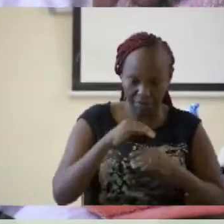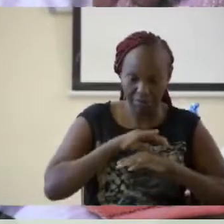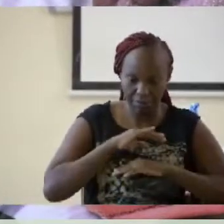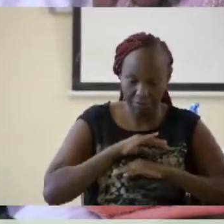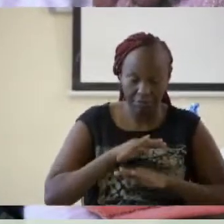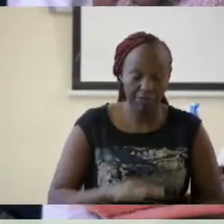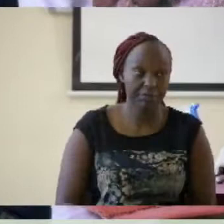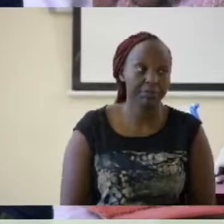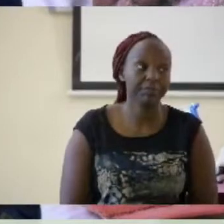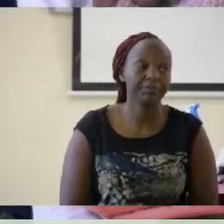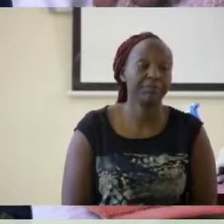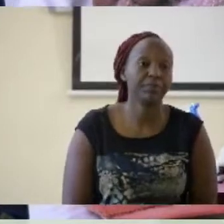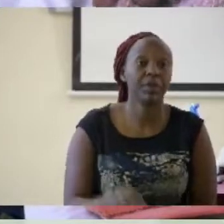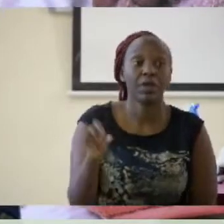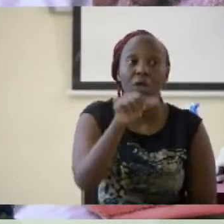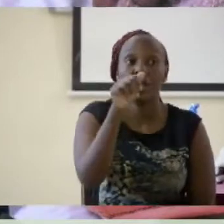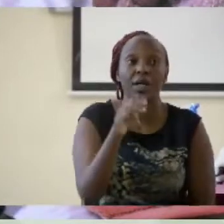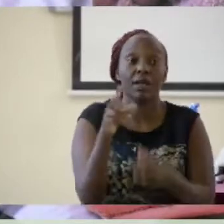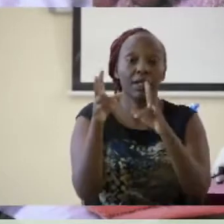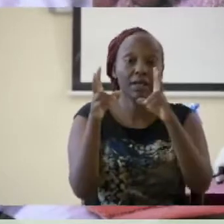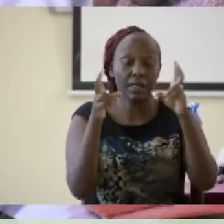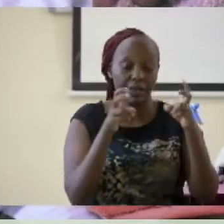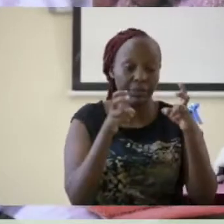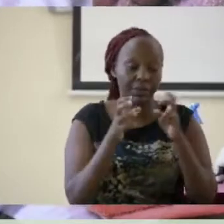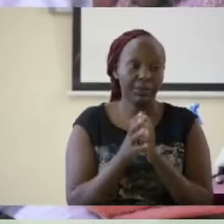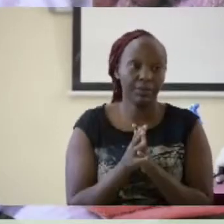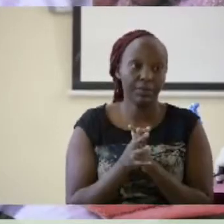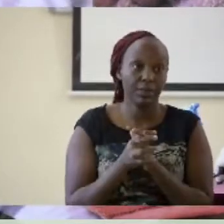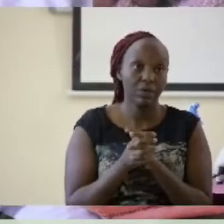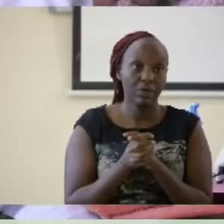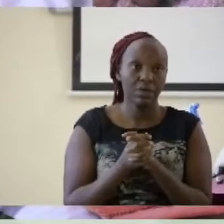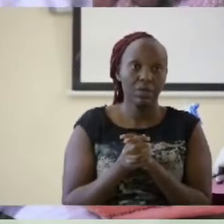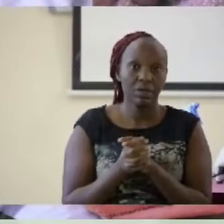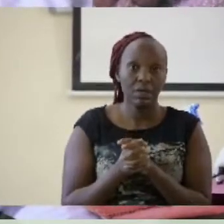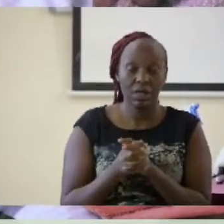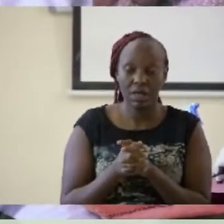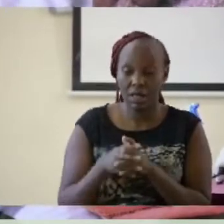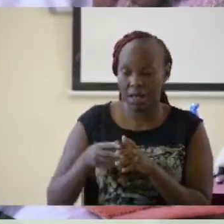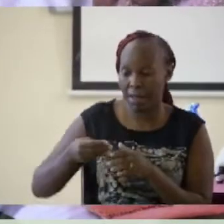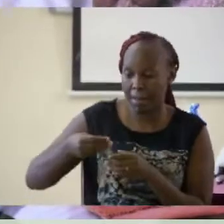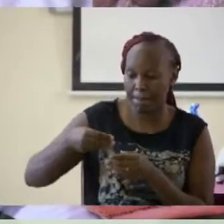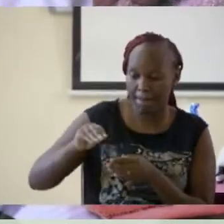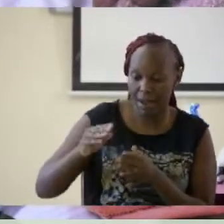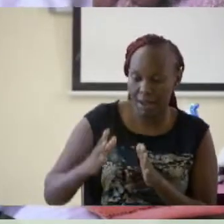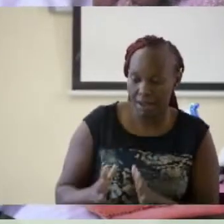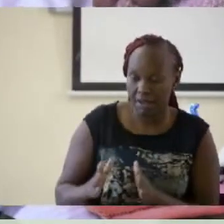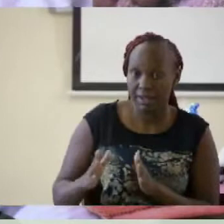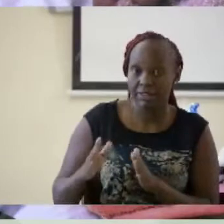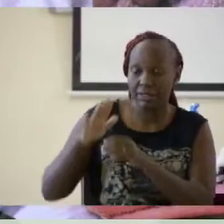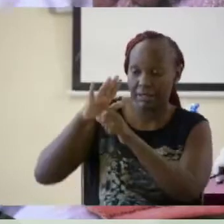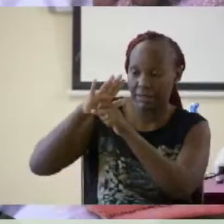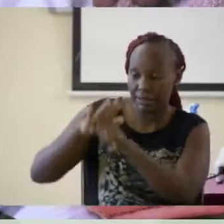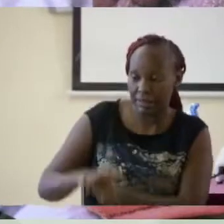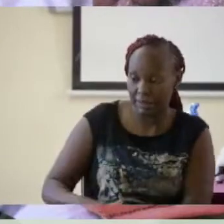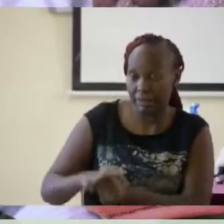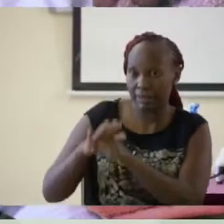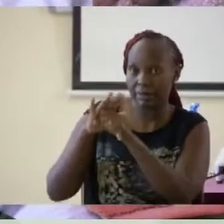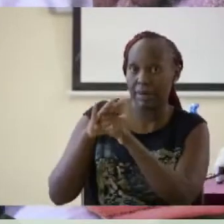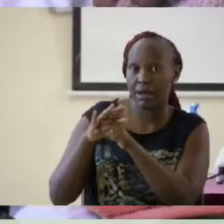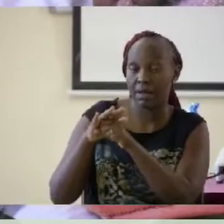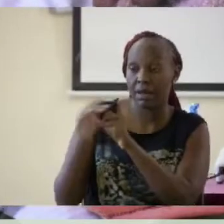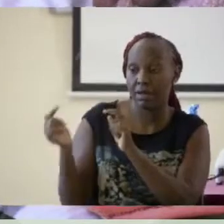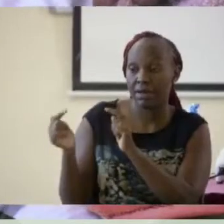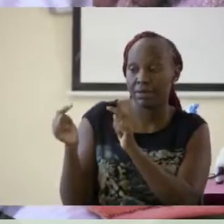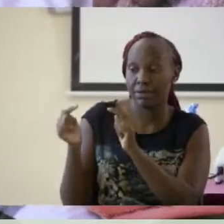base. And then other issues are the bias, stigma that is towards